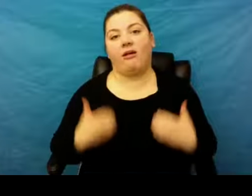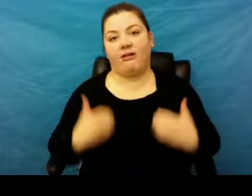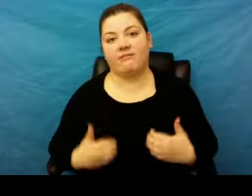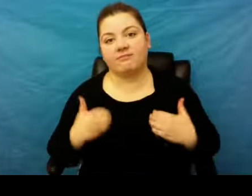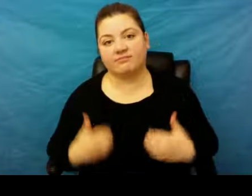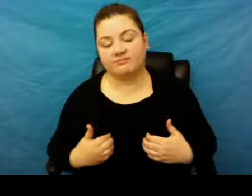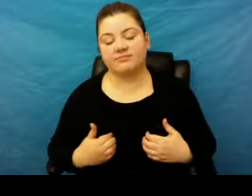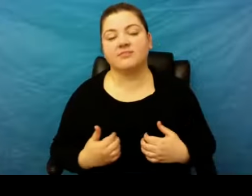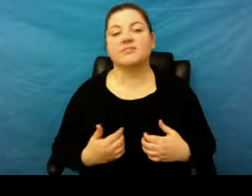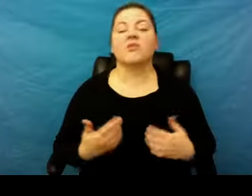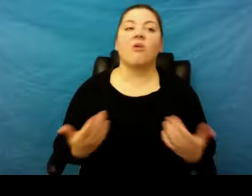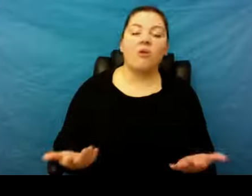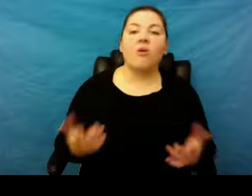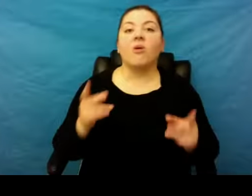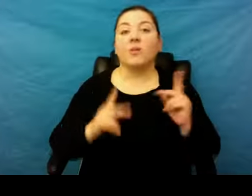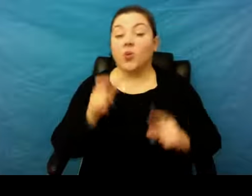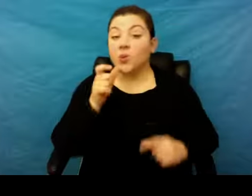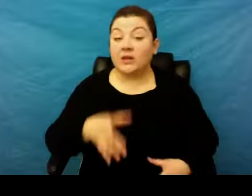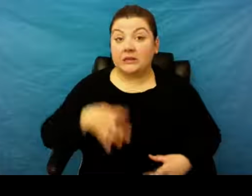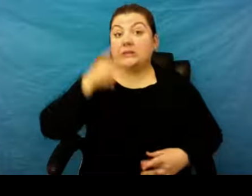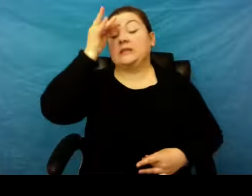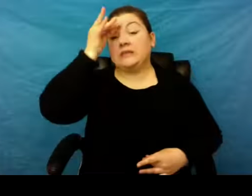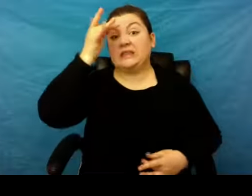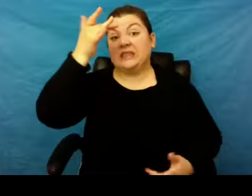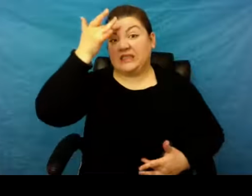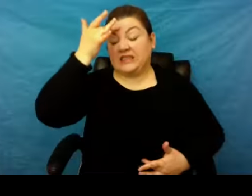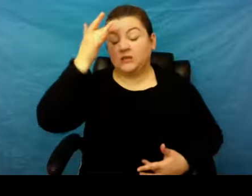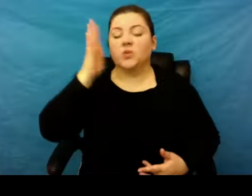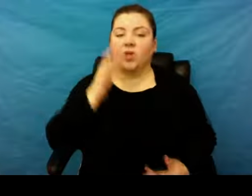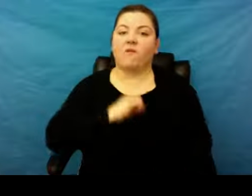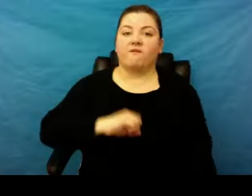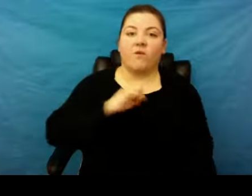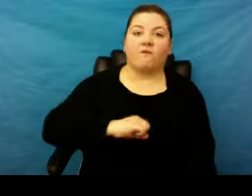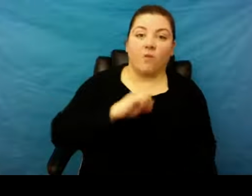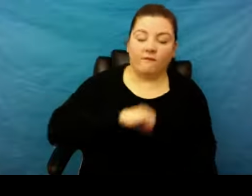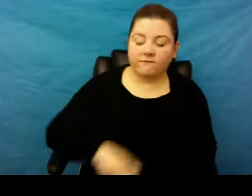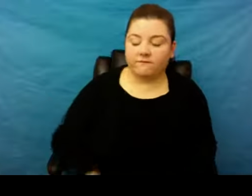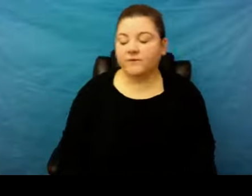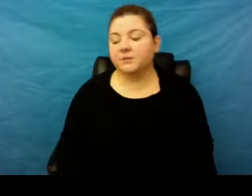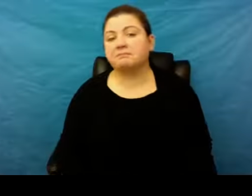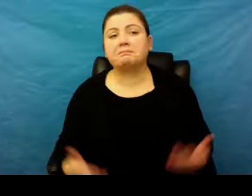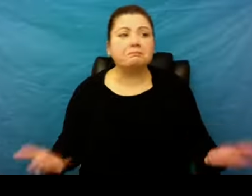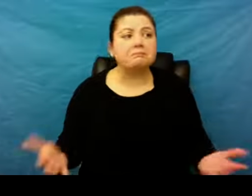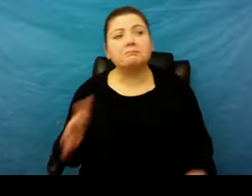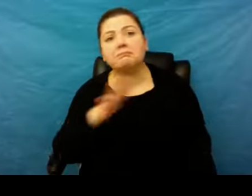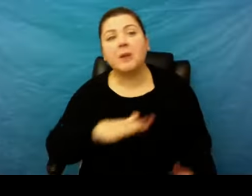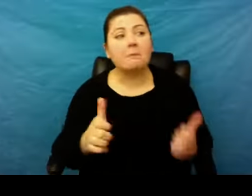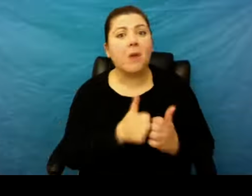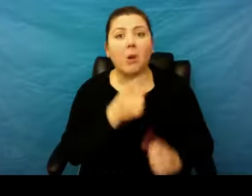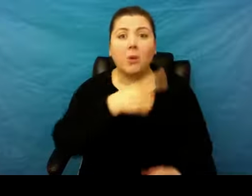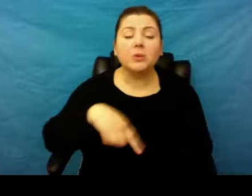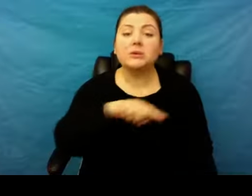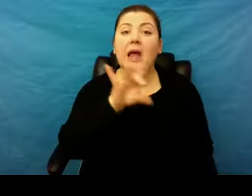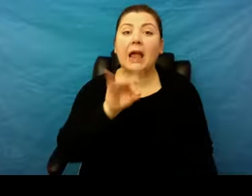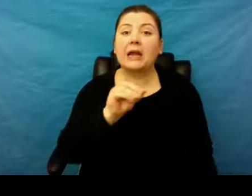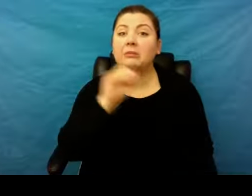commonly have cough. But for about 80% of people, you just don't feel good, is